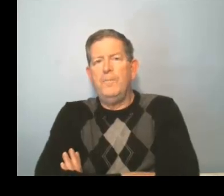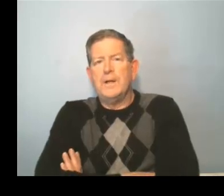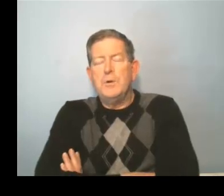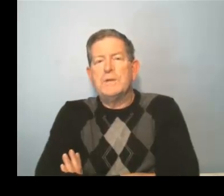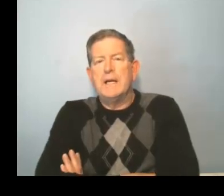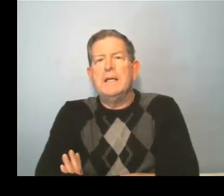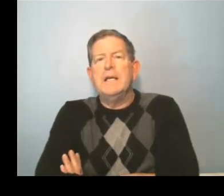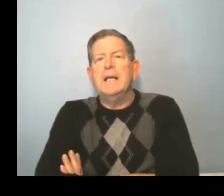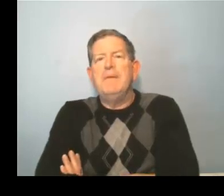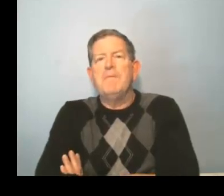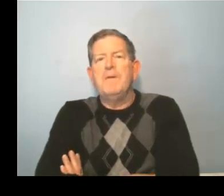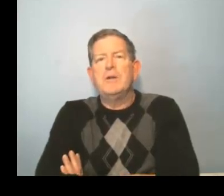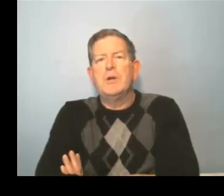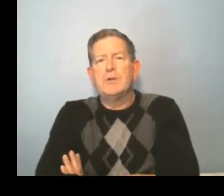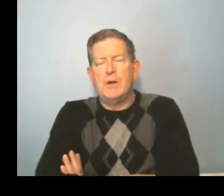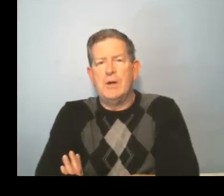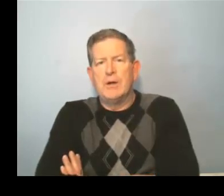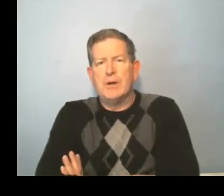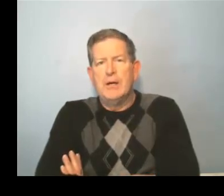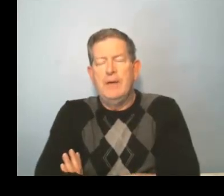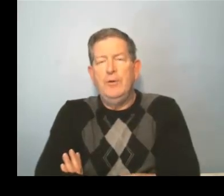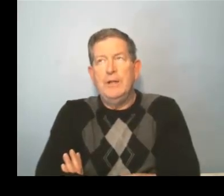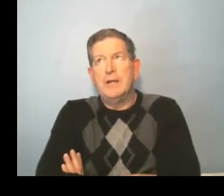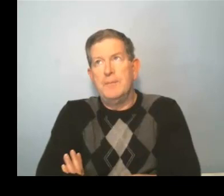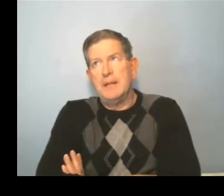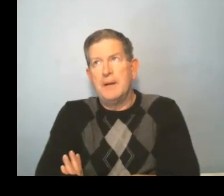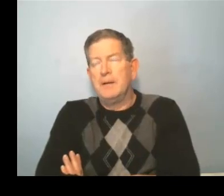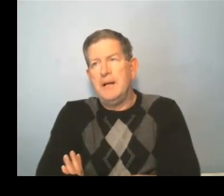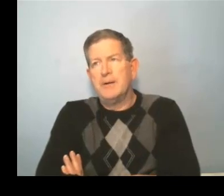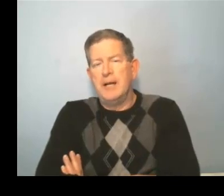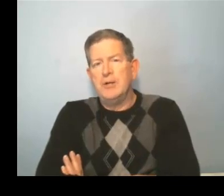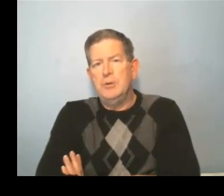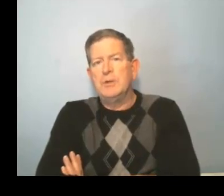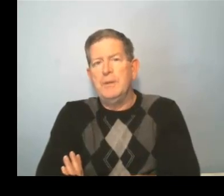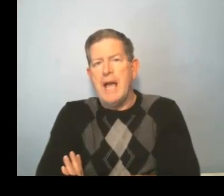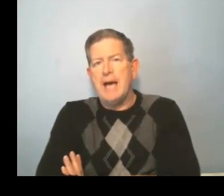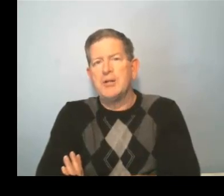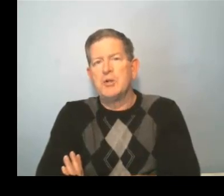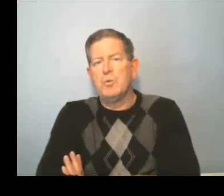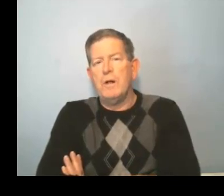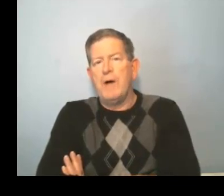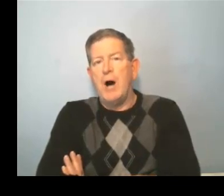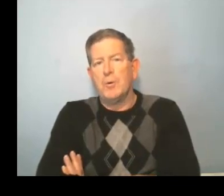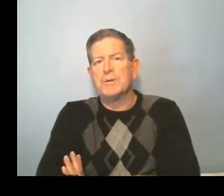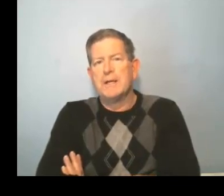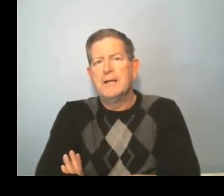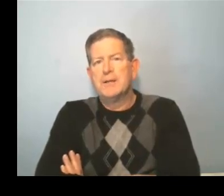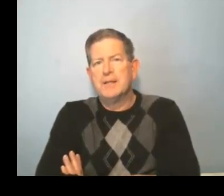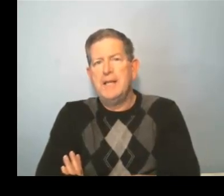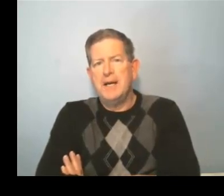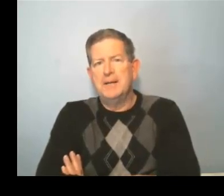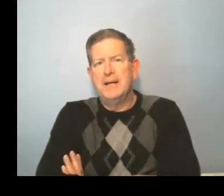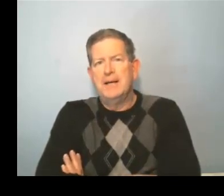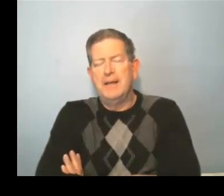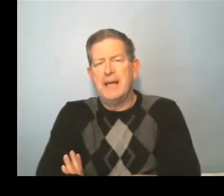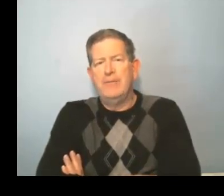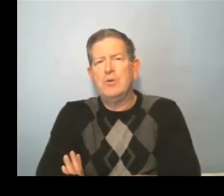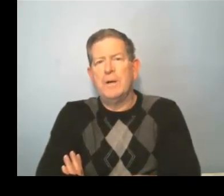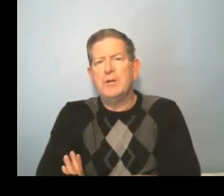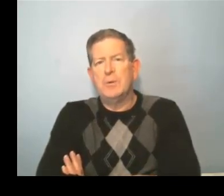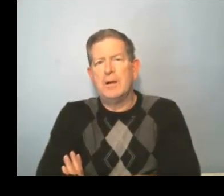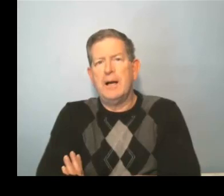Okay, hopefully you said il est 22 heures. If you needed to make the mental calculation, you simply added 12 hours to the 10,